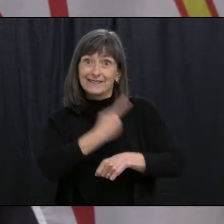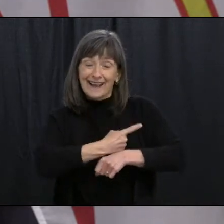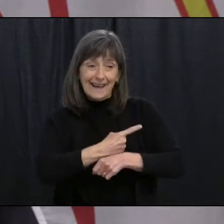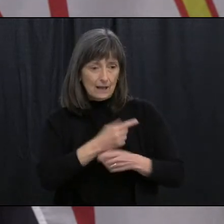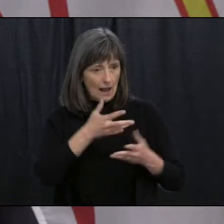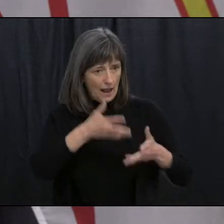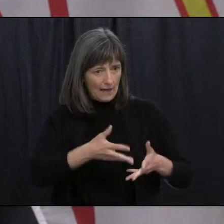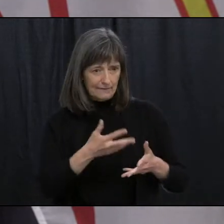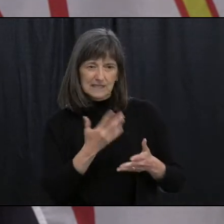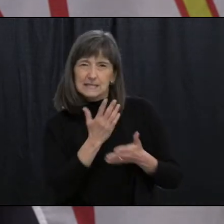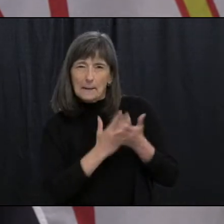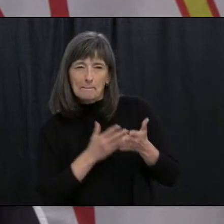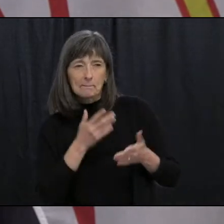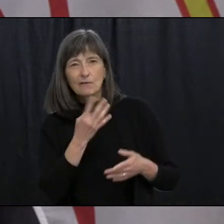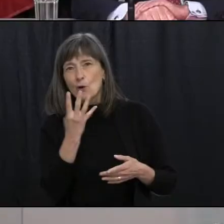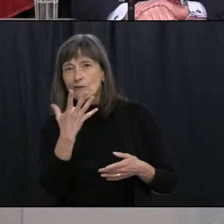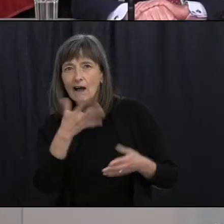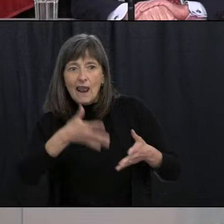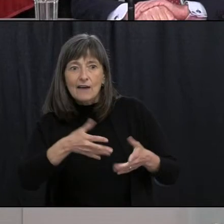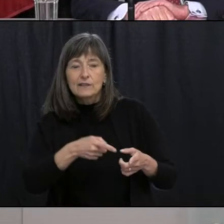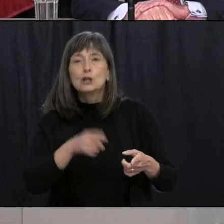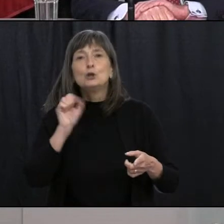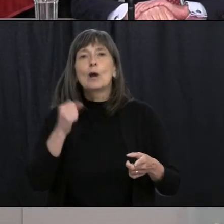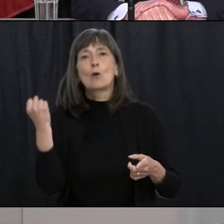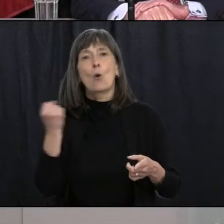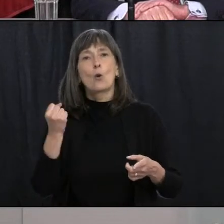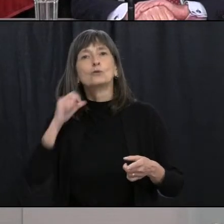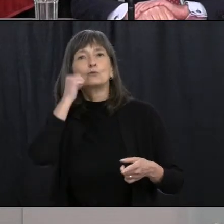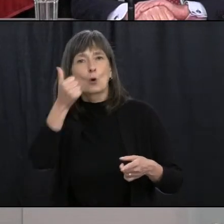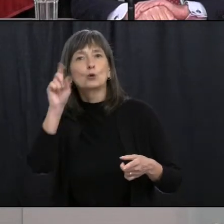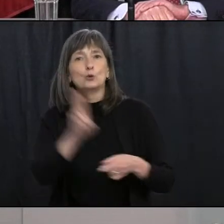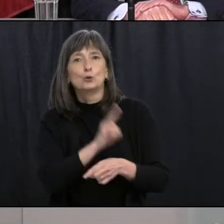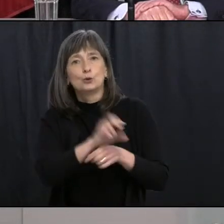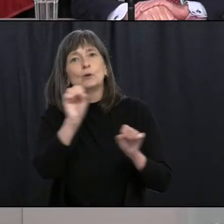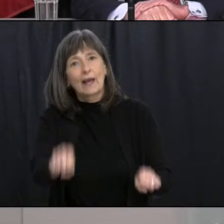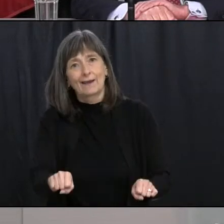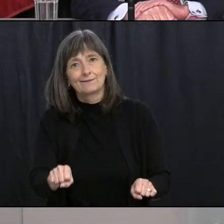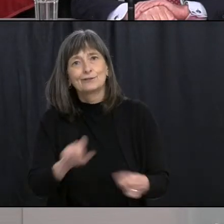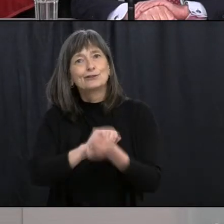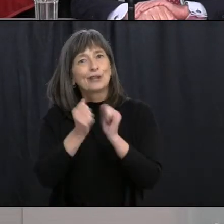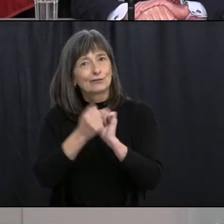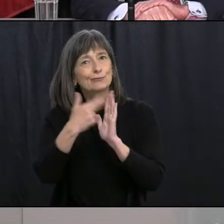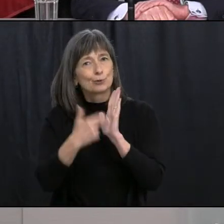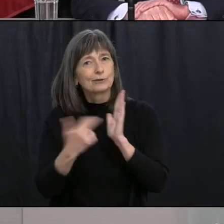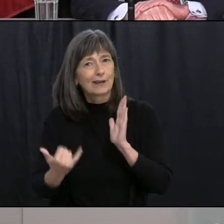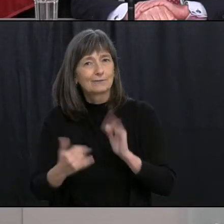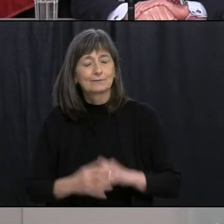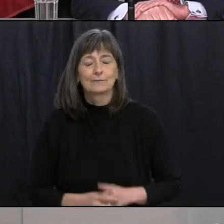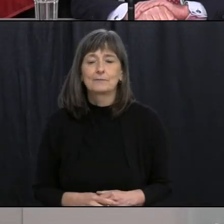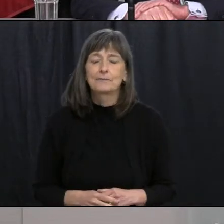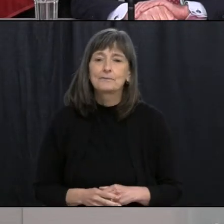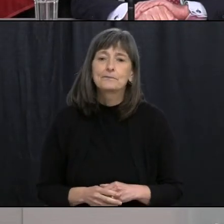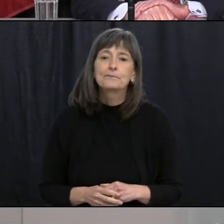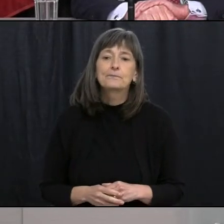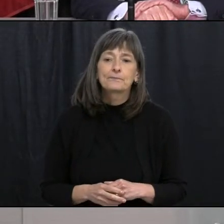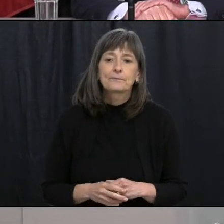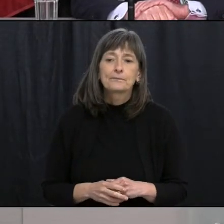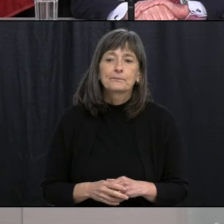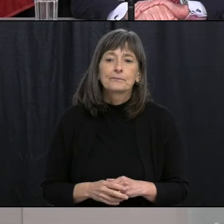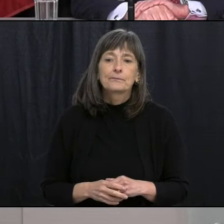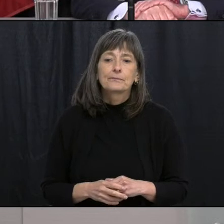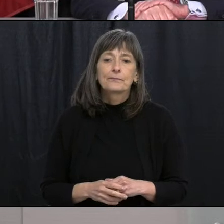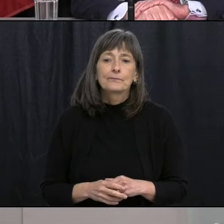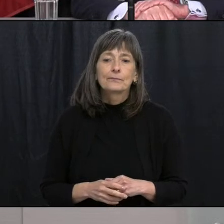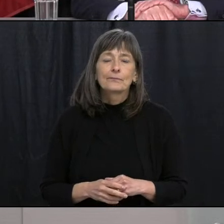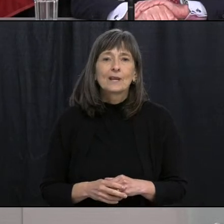happening less. So that's great. Wondering about with July 1st quickly approaching